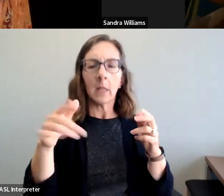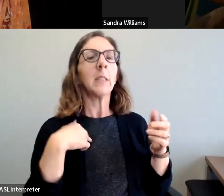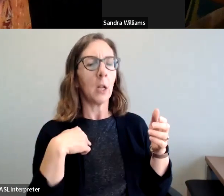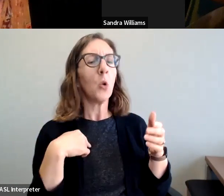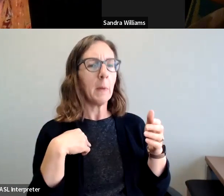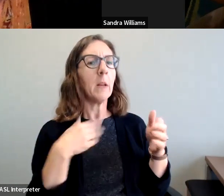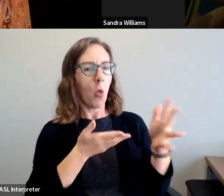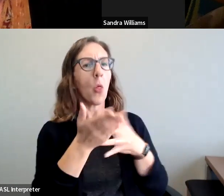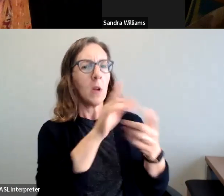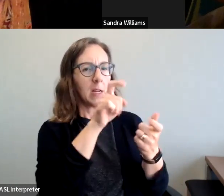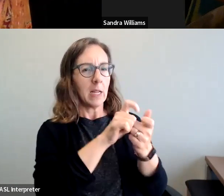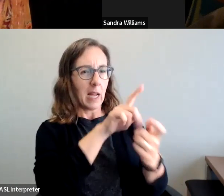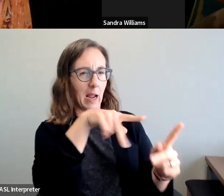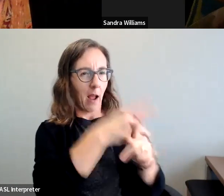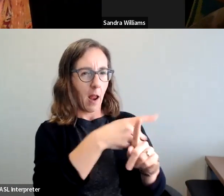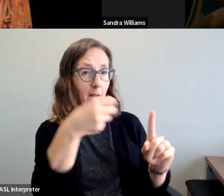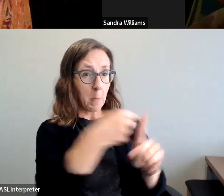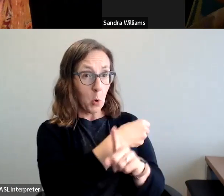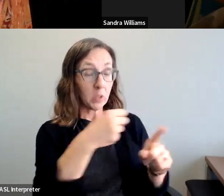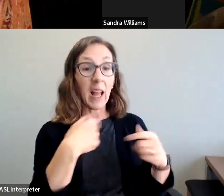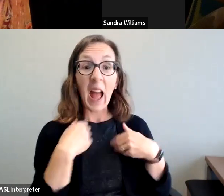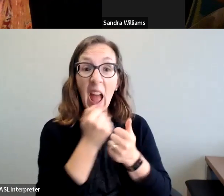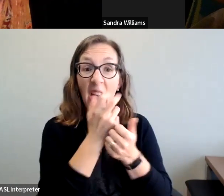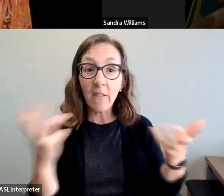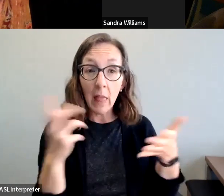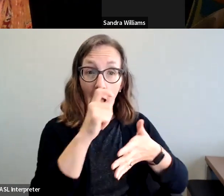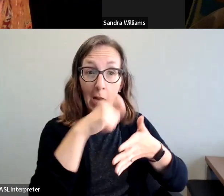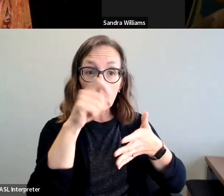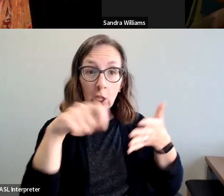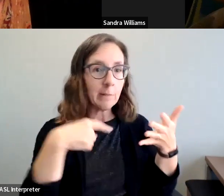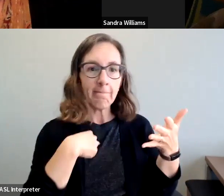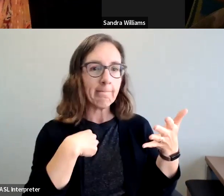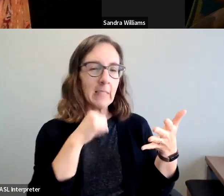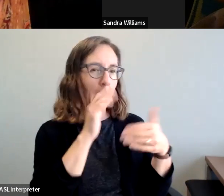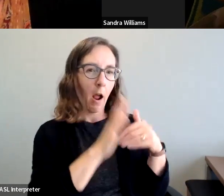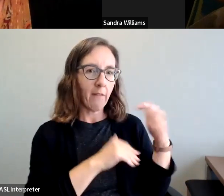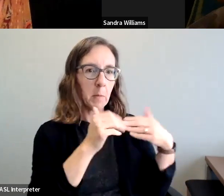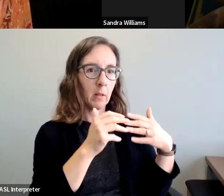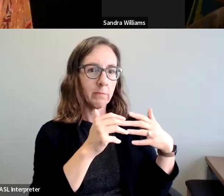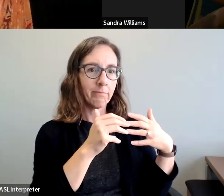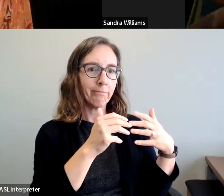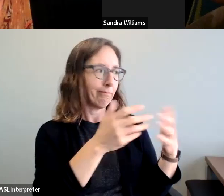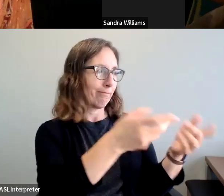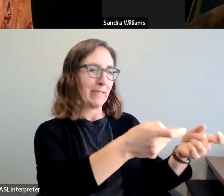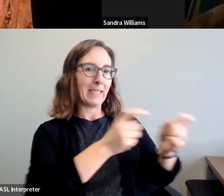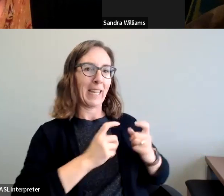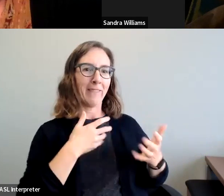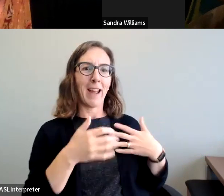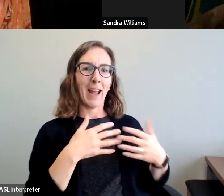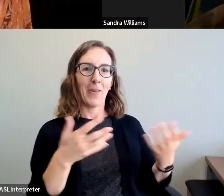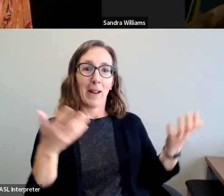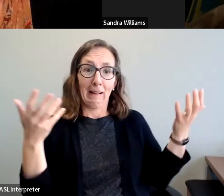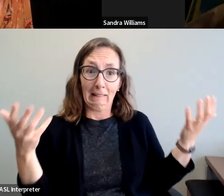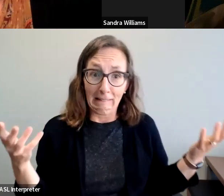and everything I checked that I said I was not comfortable with, I got. And